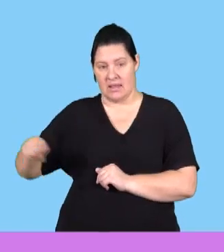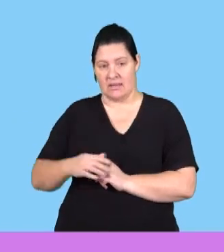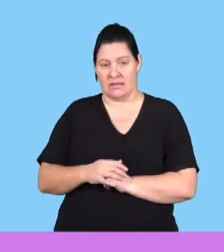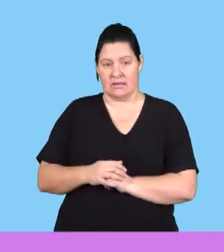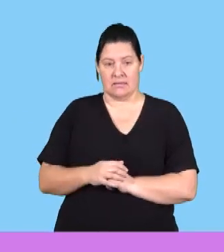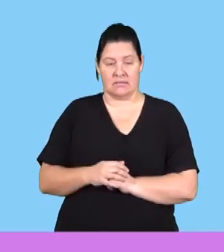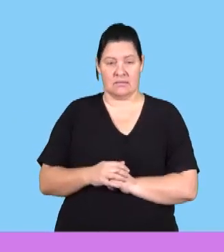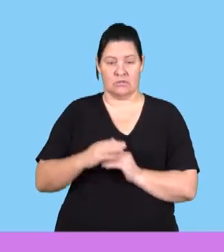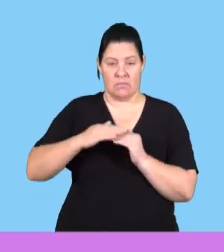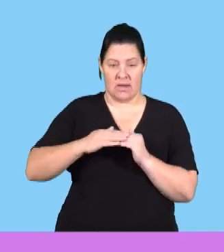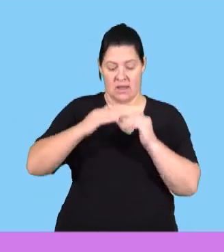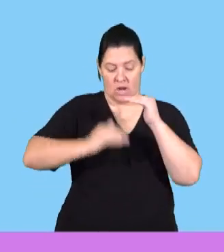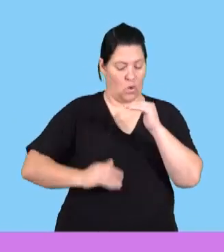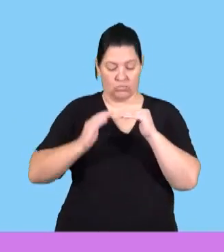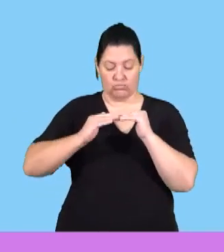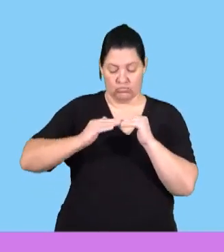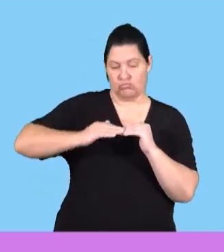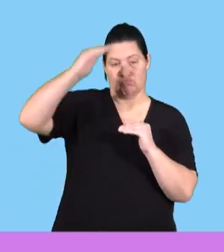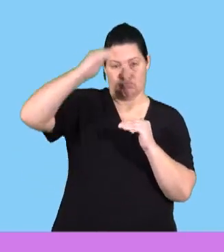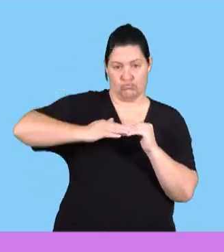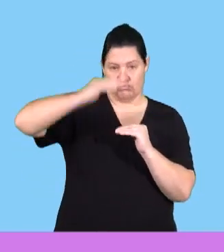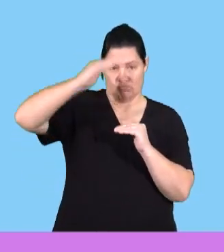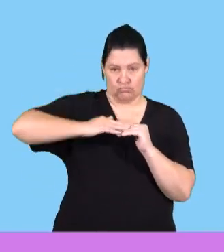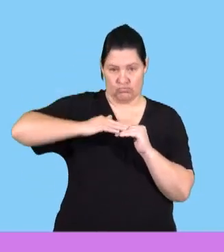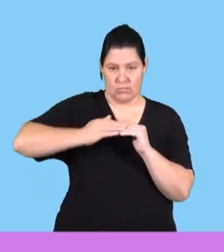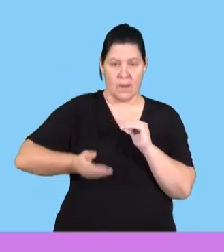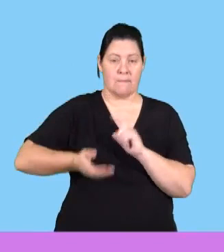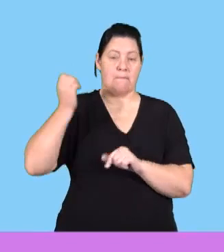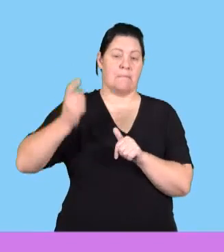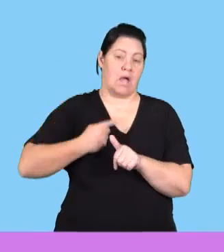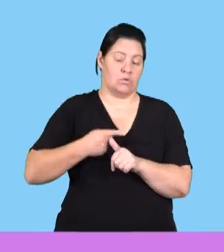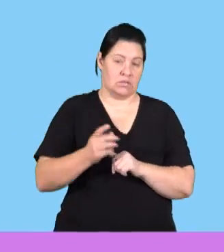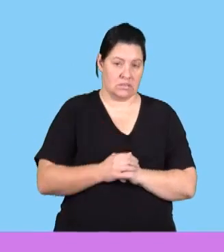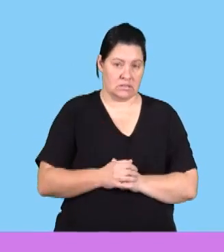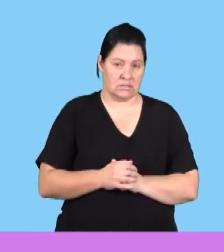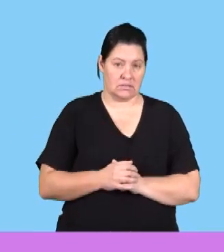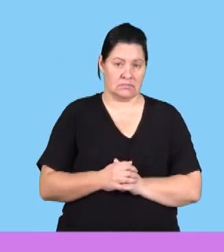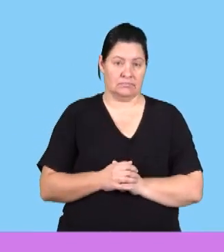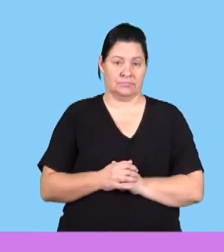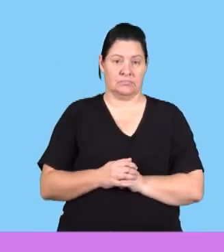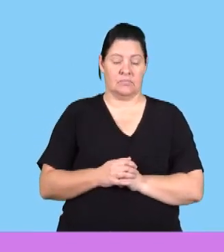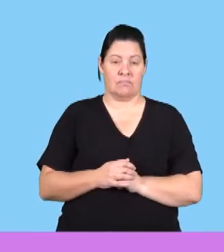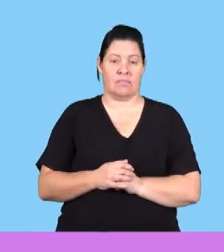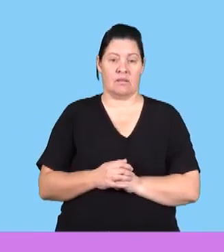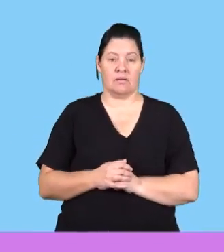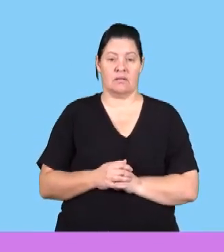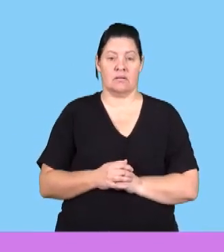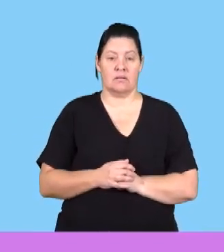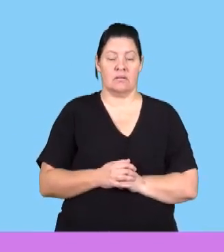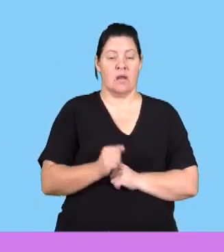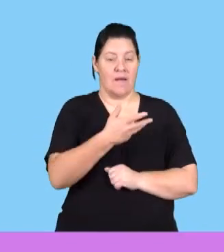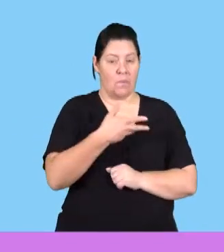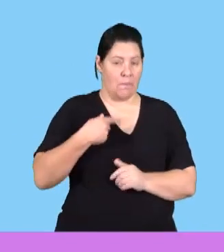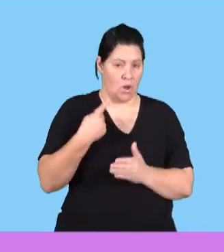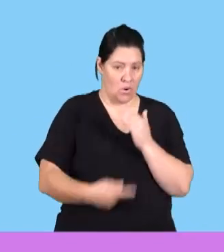through, just to get to this part here where you can see the frequency. So meaning, less than 60 kilograms,